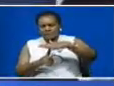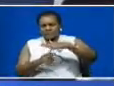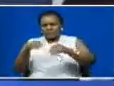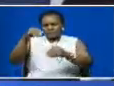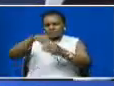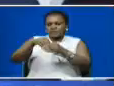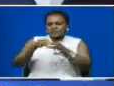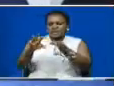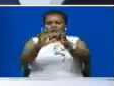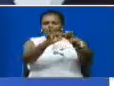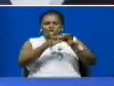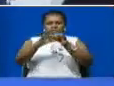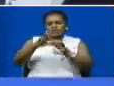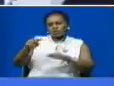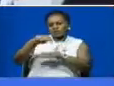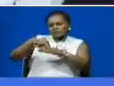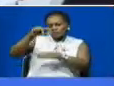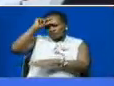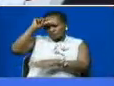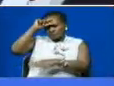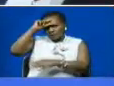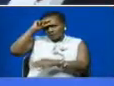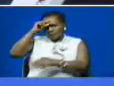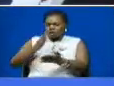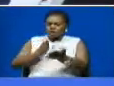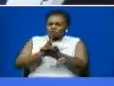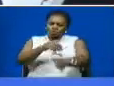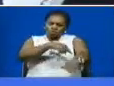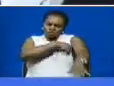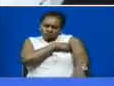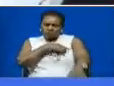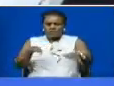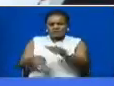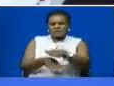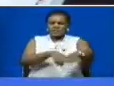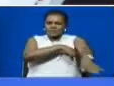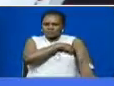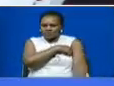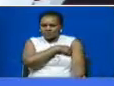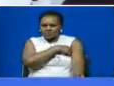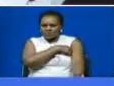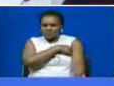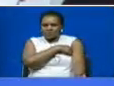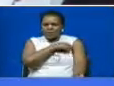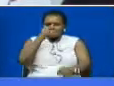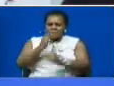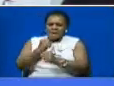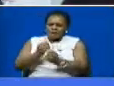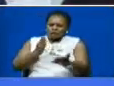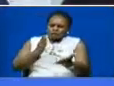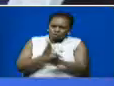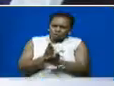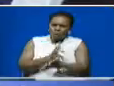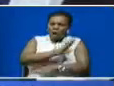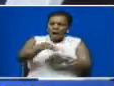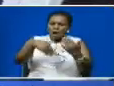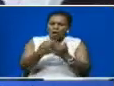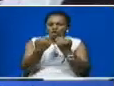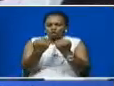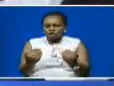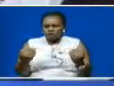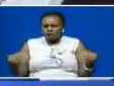Government shall, through all chiefs and assistant chiefs, account for all children